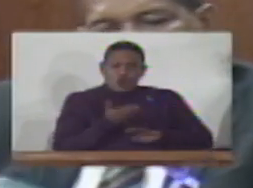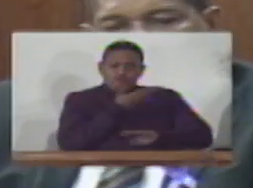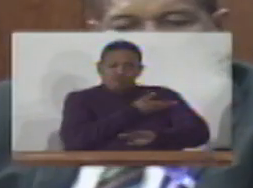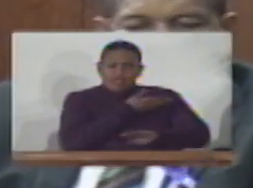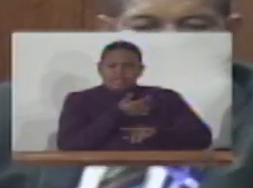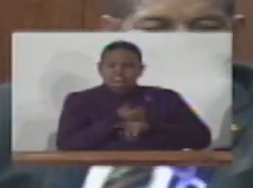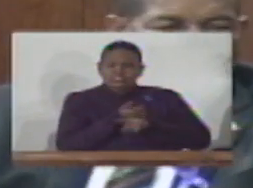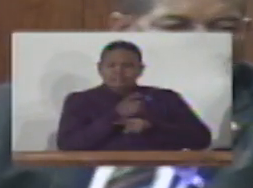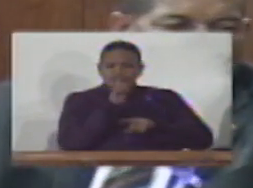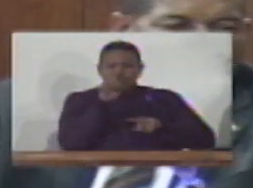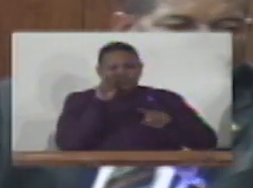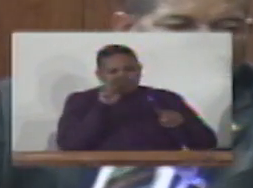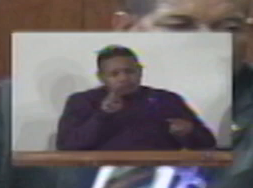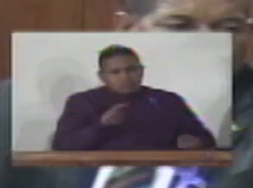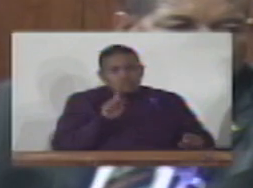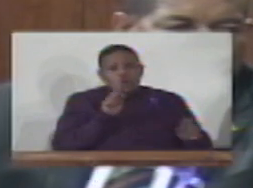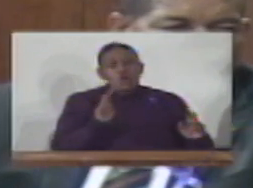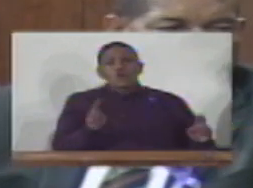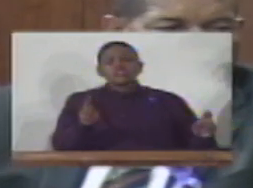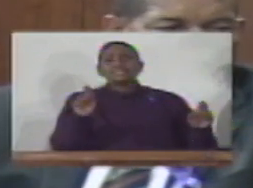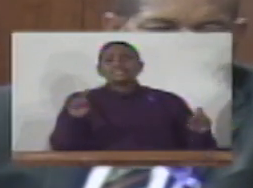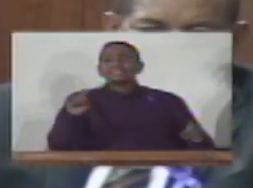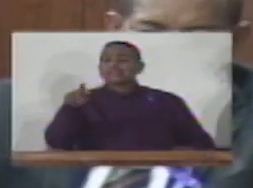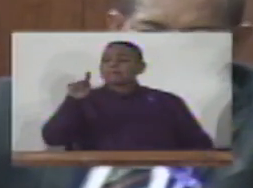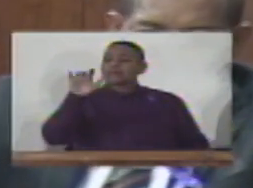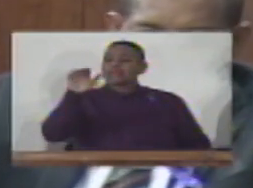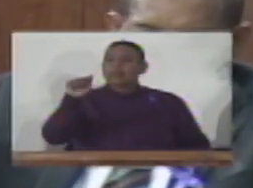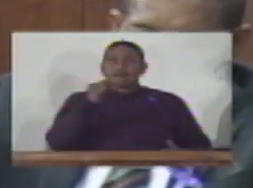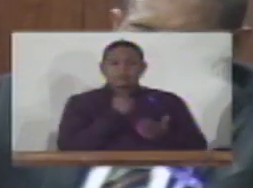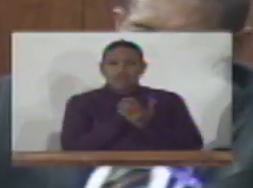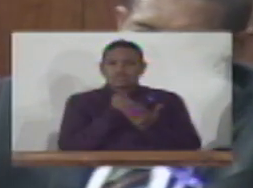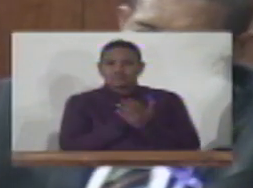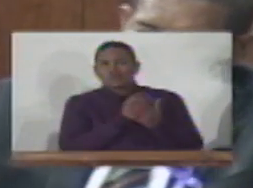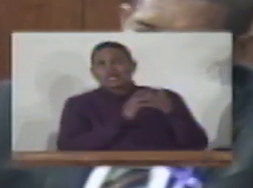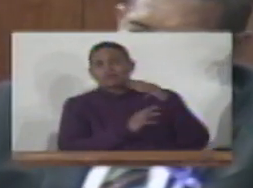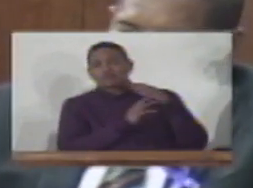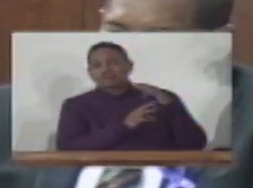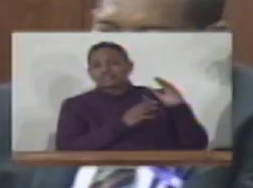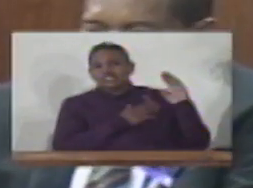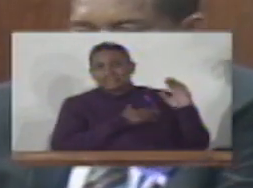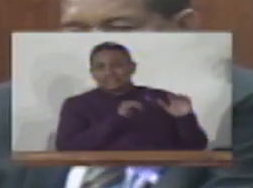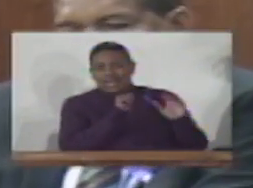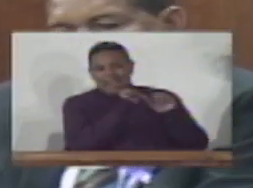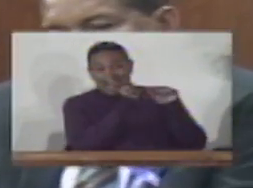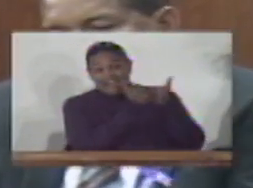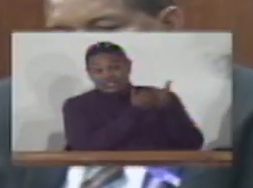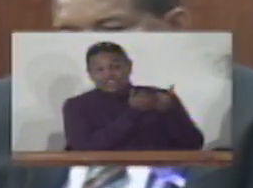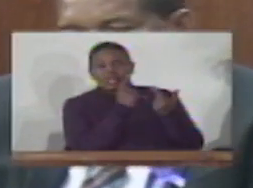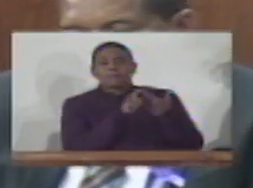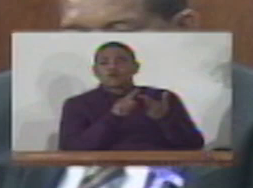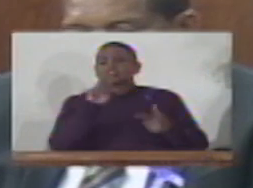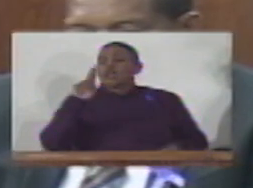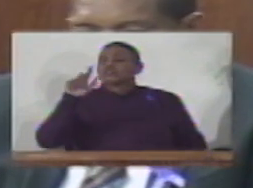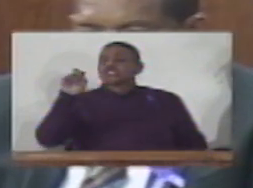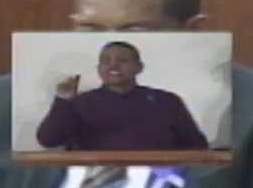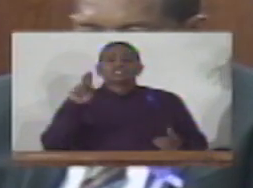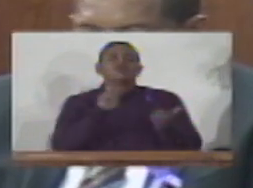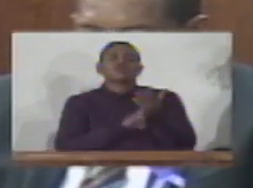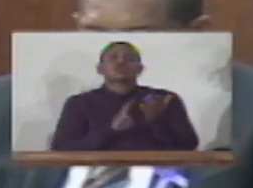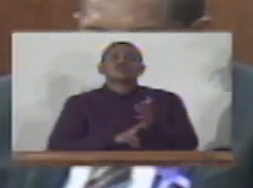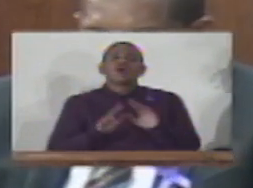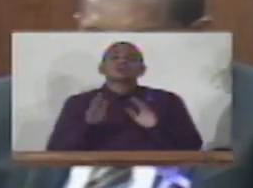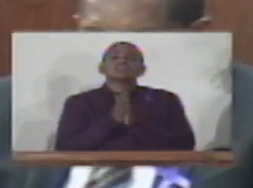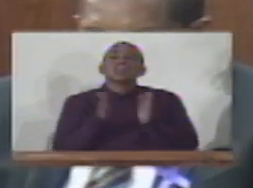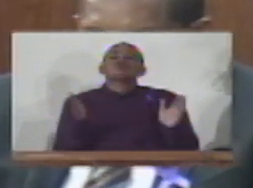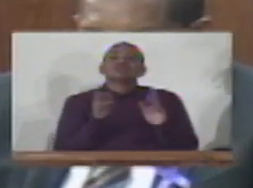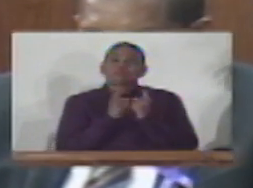to address urgent needs at PICA and RGD. The remainder of the contract is